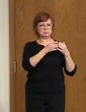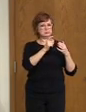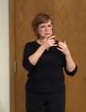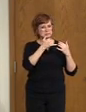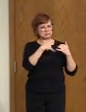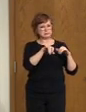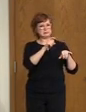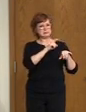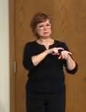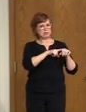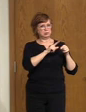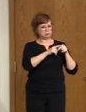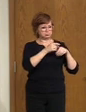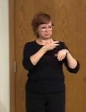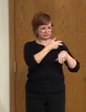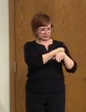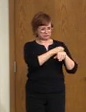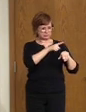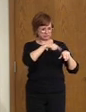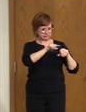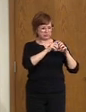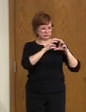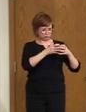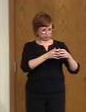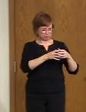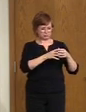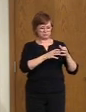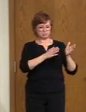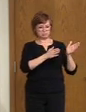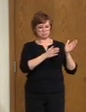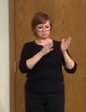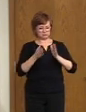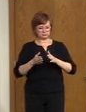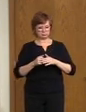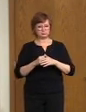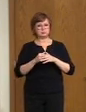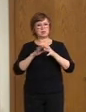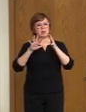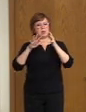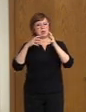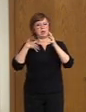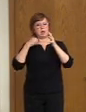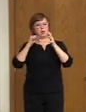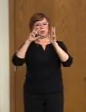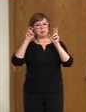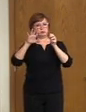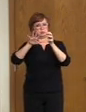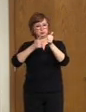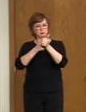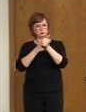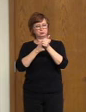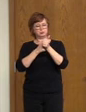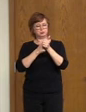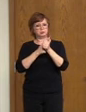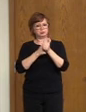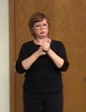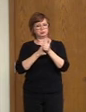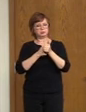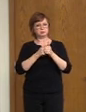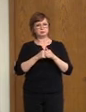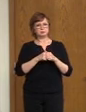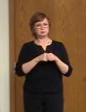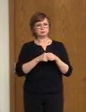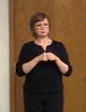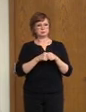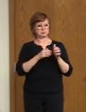time, the first quarter is for the most vulnerable and individuals providing care to persons with COVID. But then by the